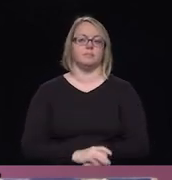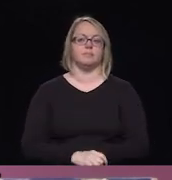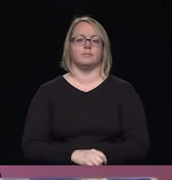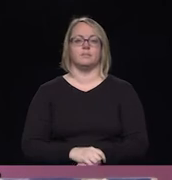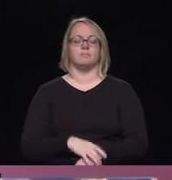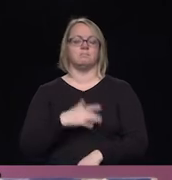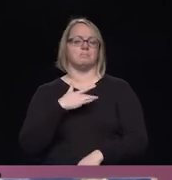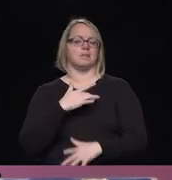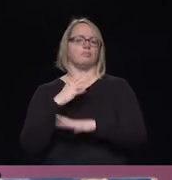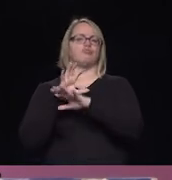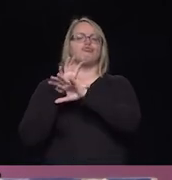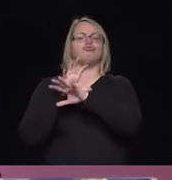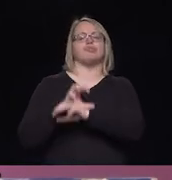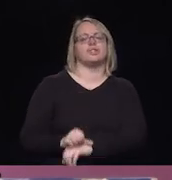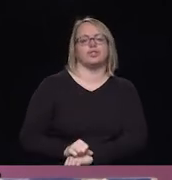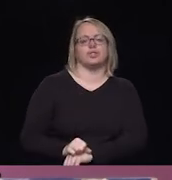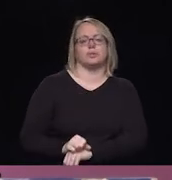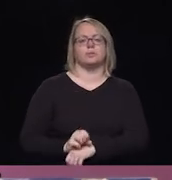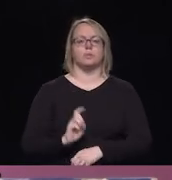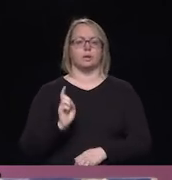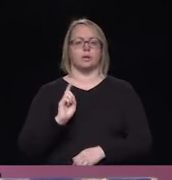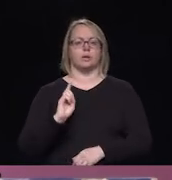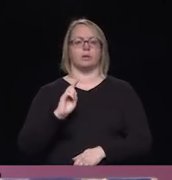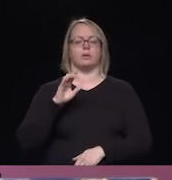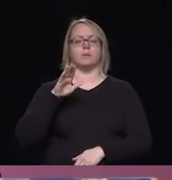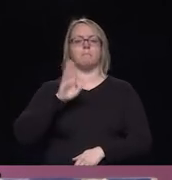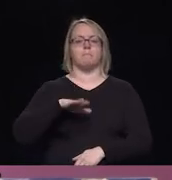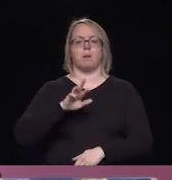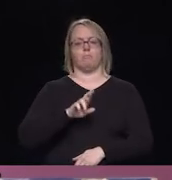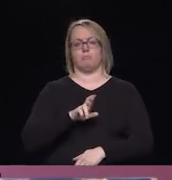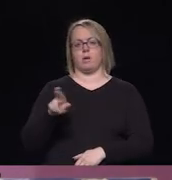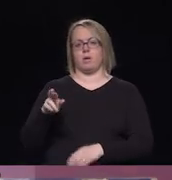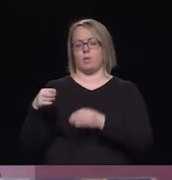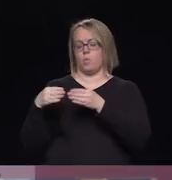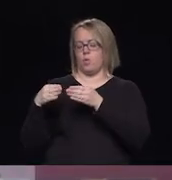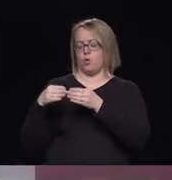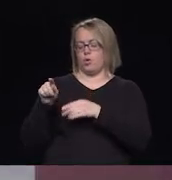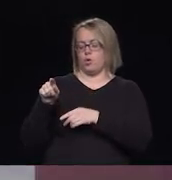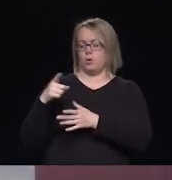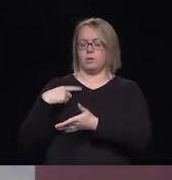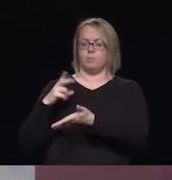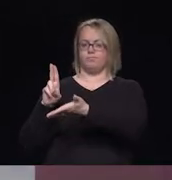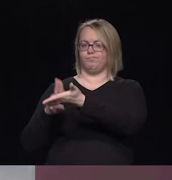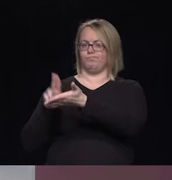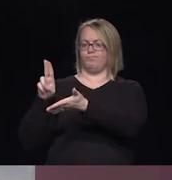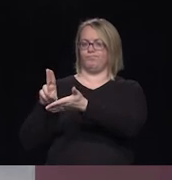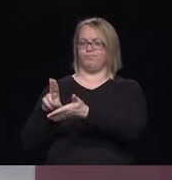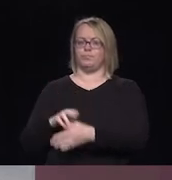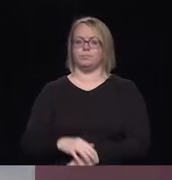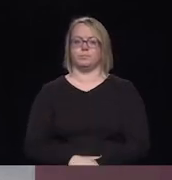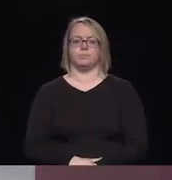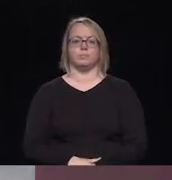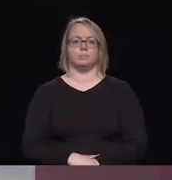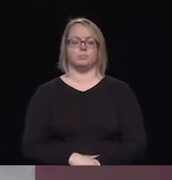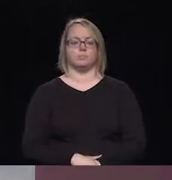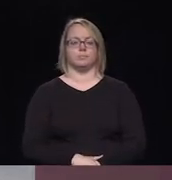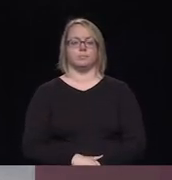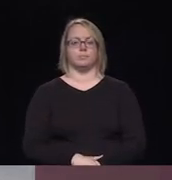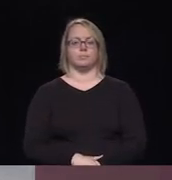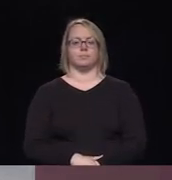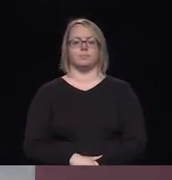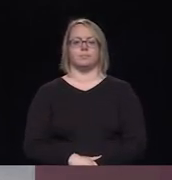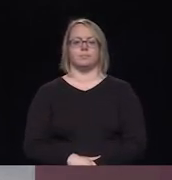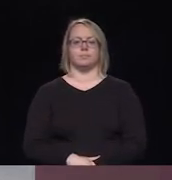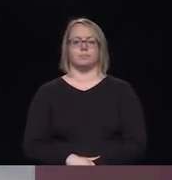tiny brush and just put your signature on the bottom right corner. Or if you want to get creative, you can put your